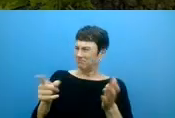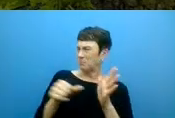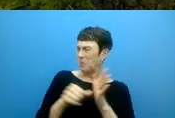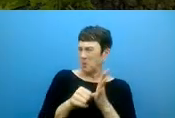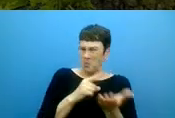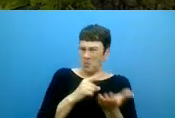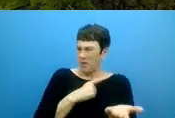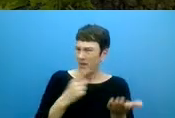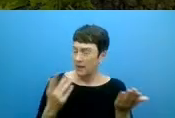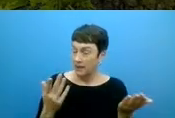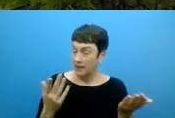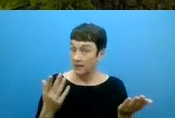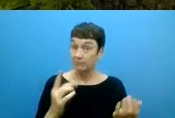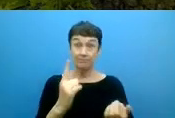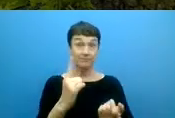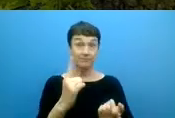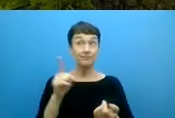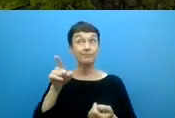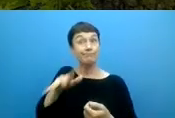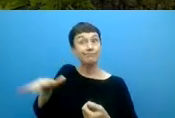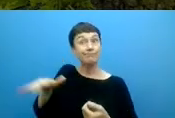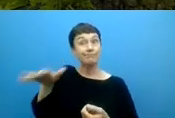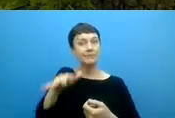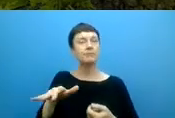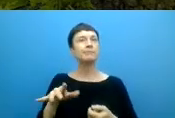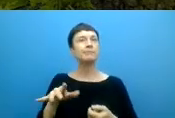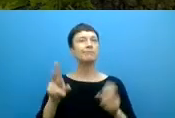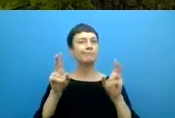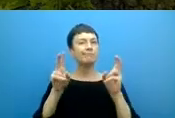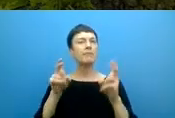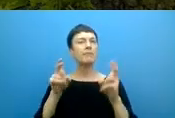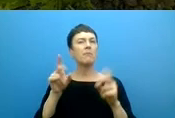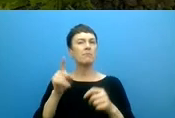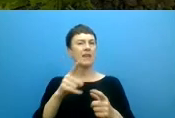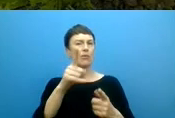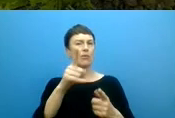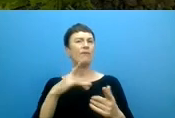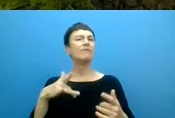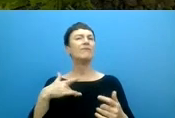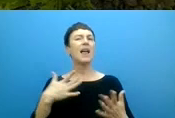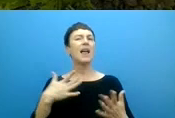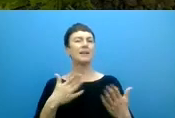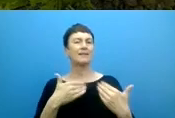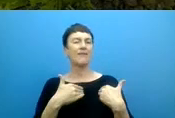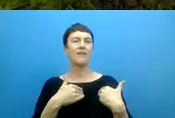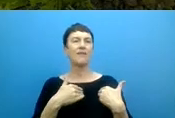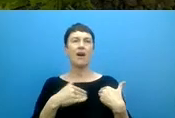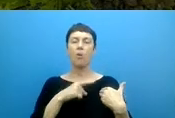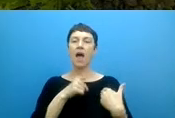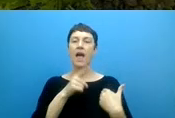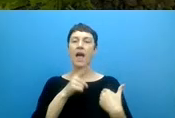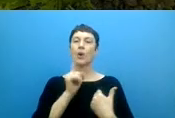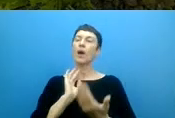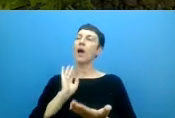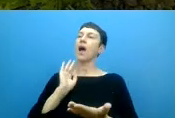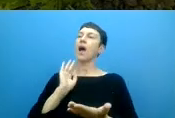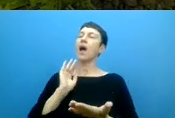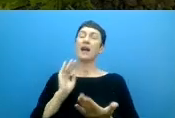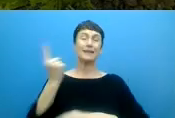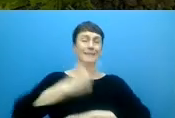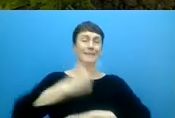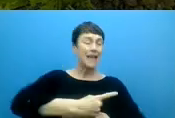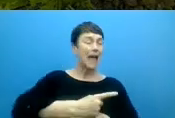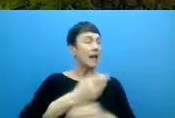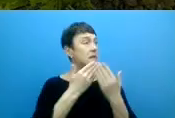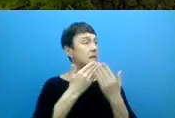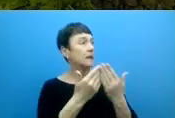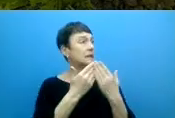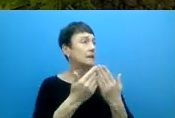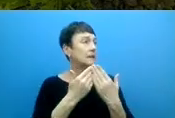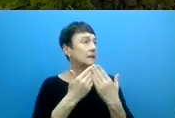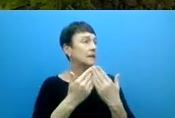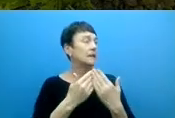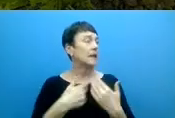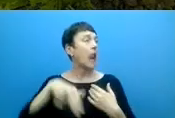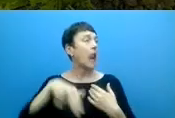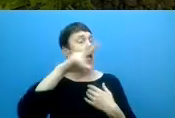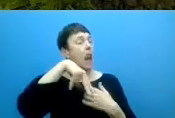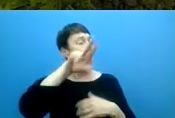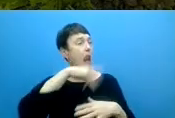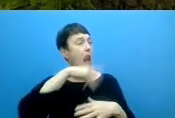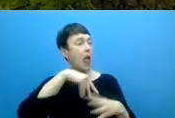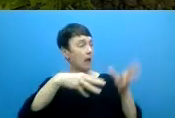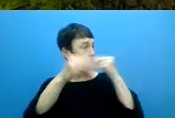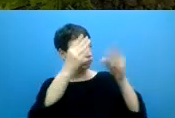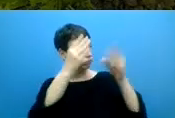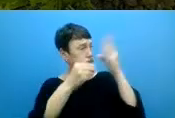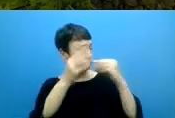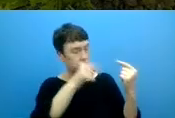living space needs to be a safe haven. That's the place you come home to after a tough day out in the academic world.